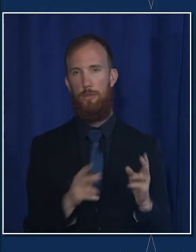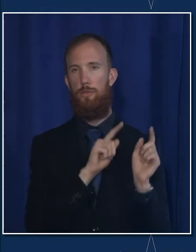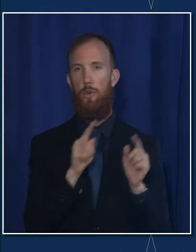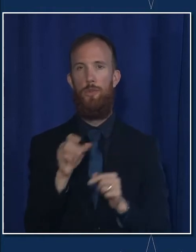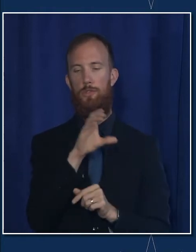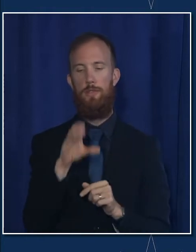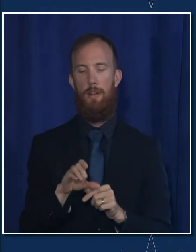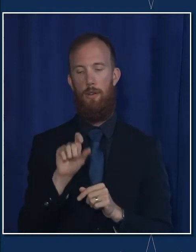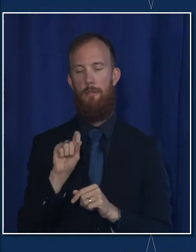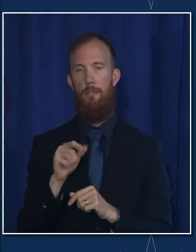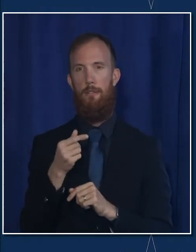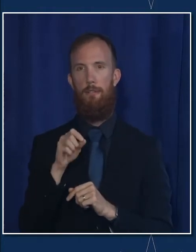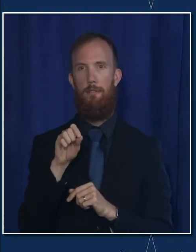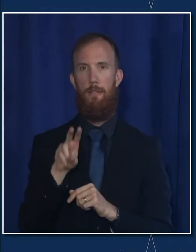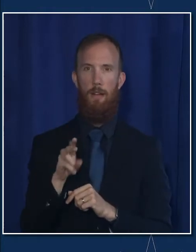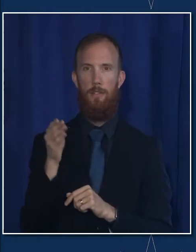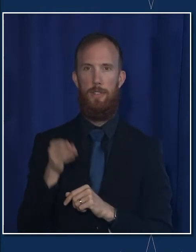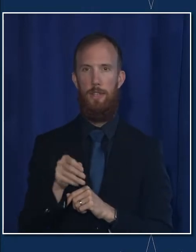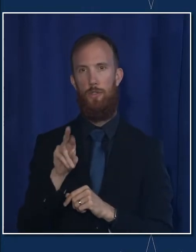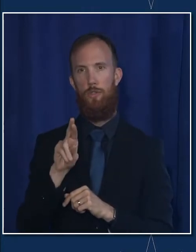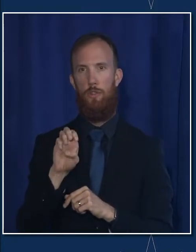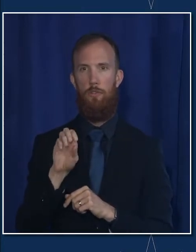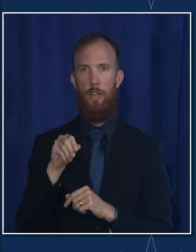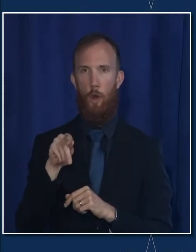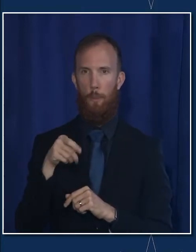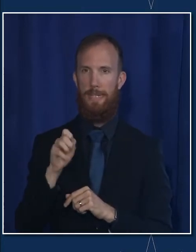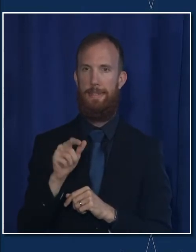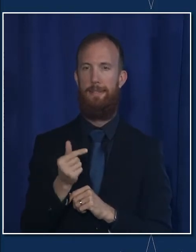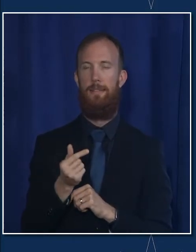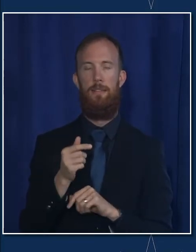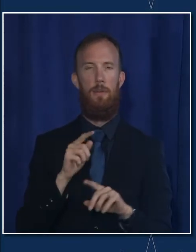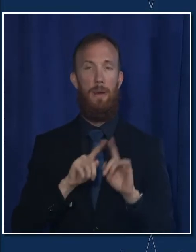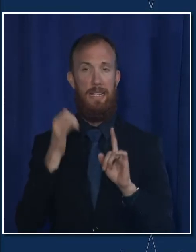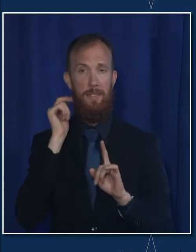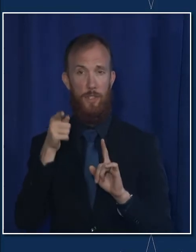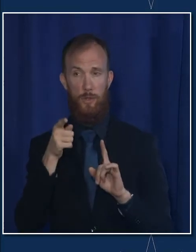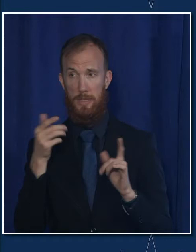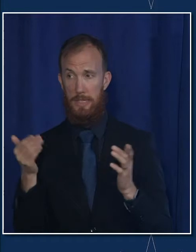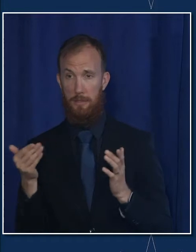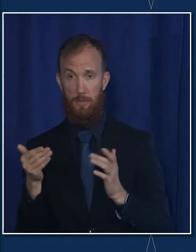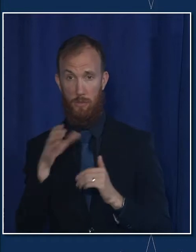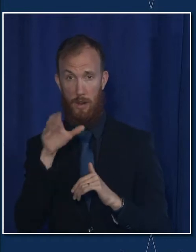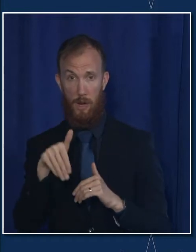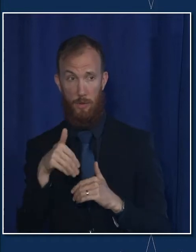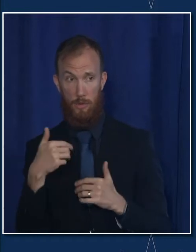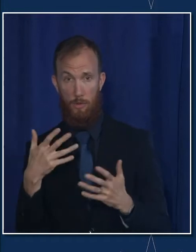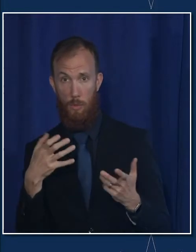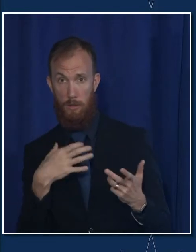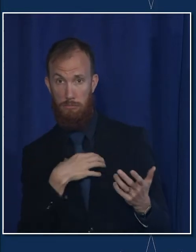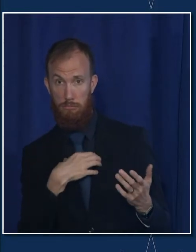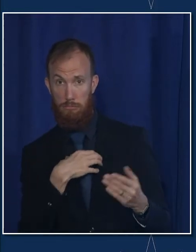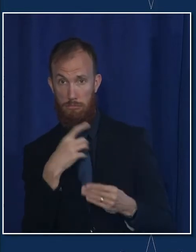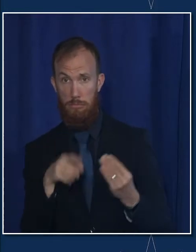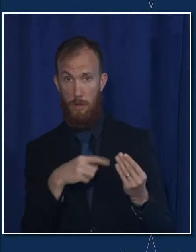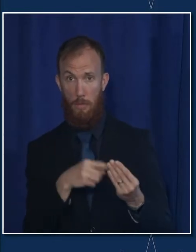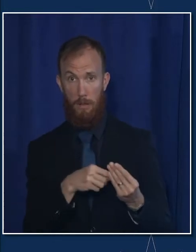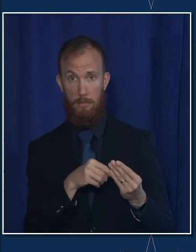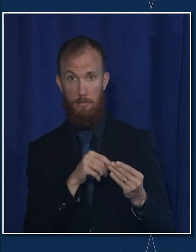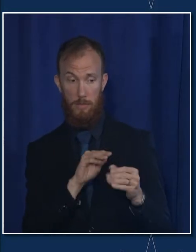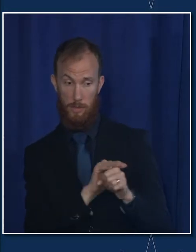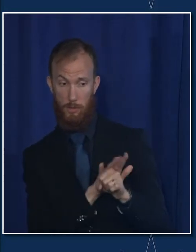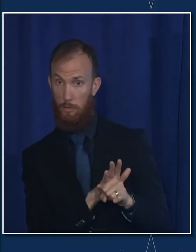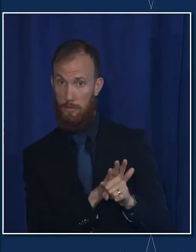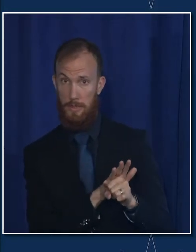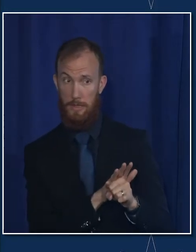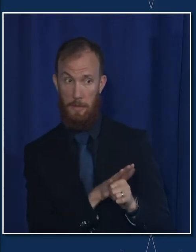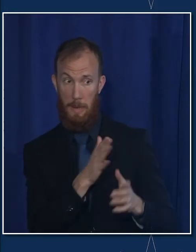downloads, you have questions, there are multiple webinars and outreach. But if you're a Chicagoan and you have a complaint related to COVID-19 and a business not